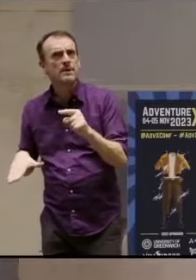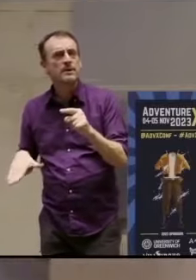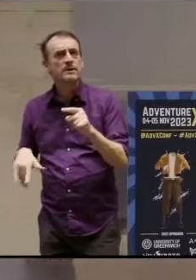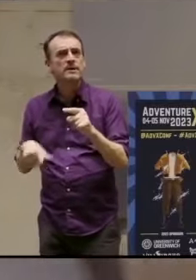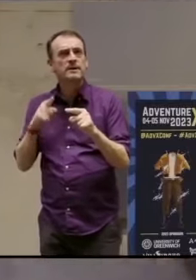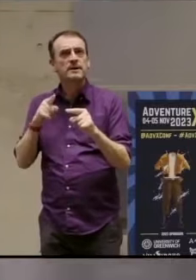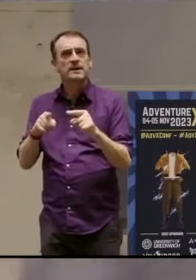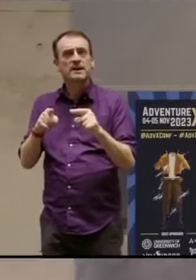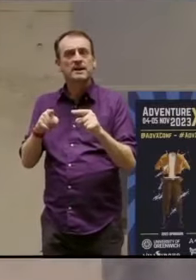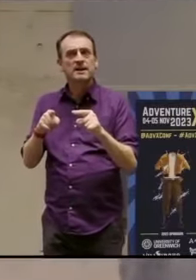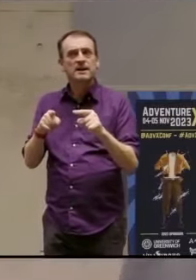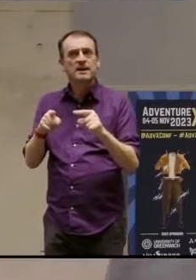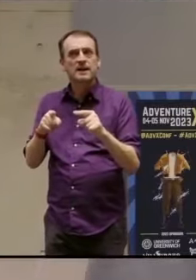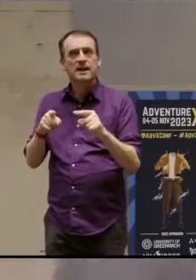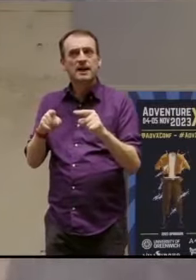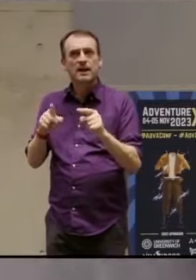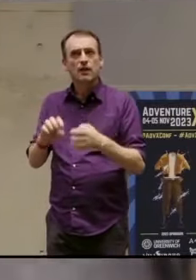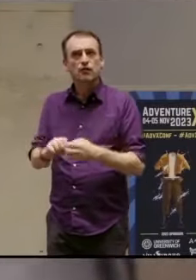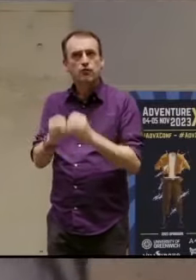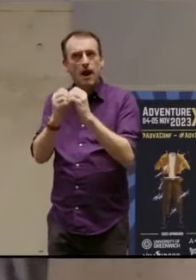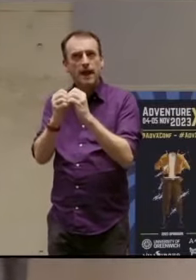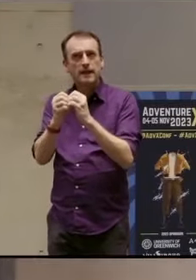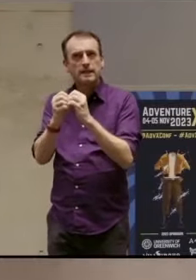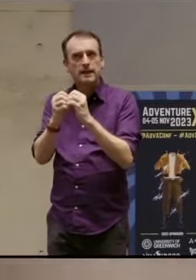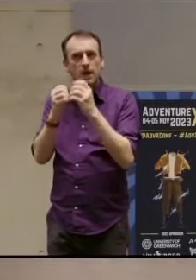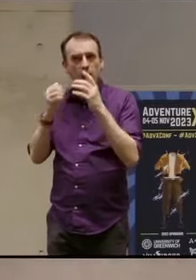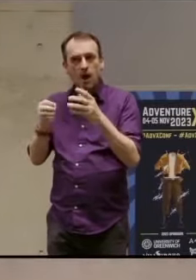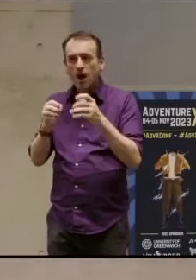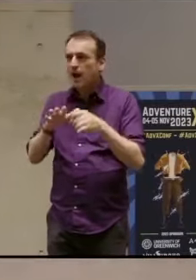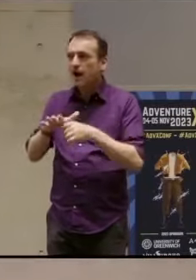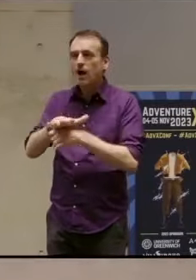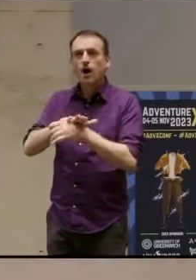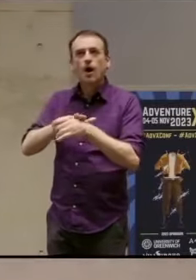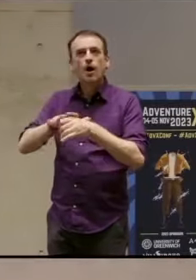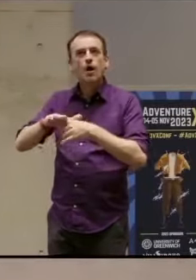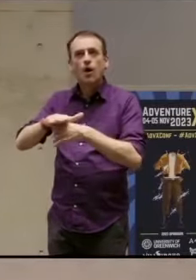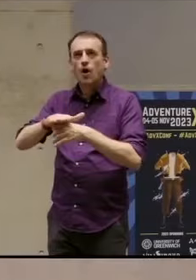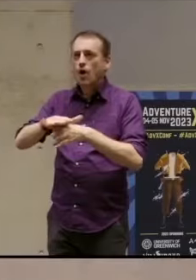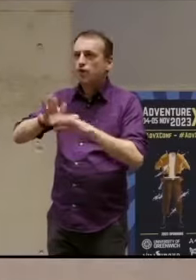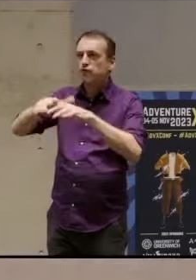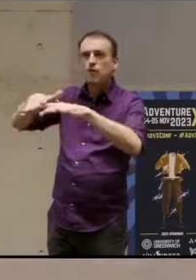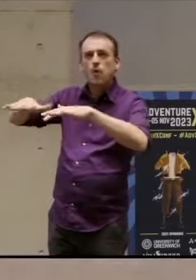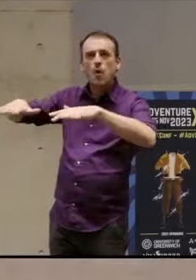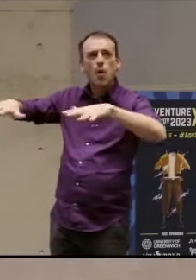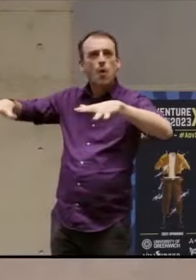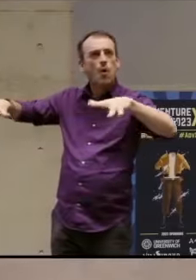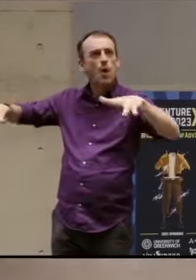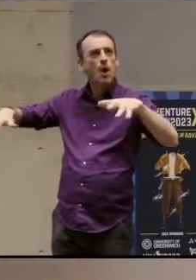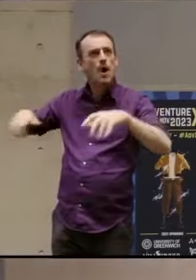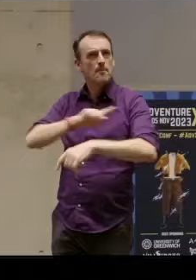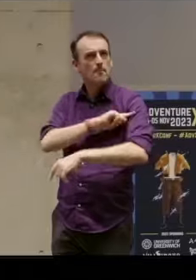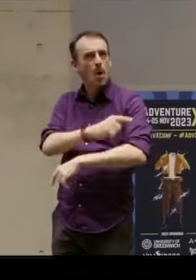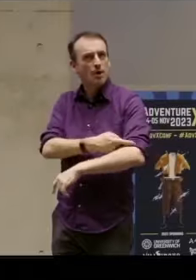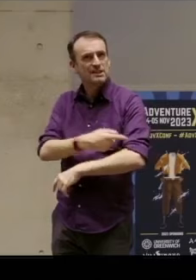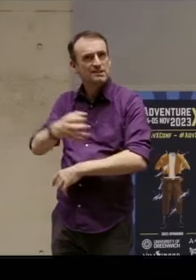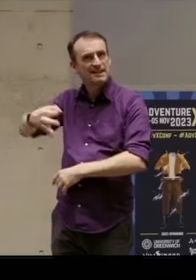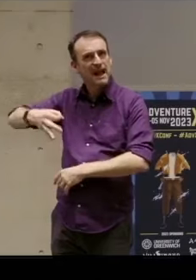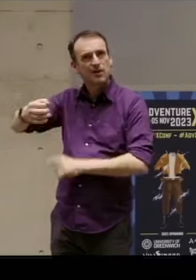a sincere portrait of rural Polish areas, towns in the 90s.